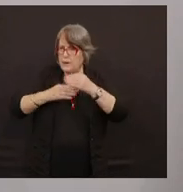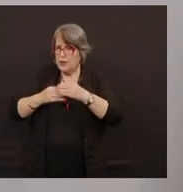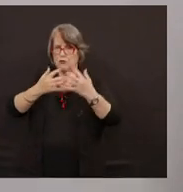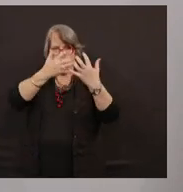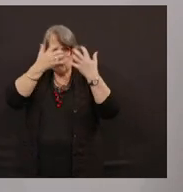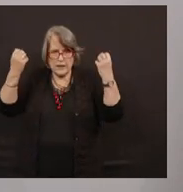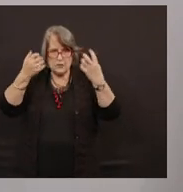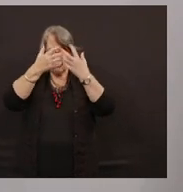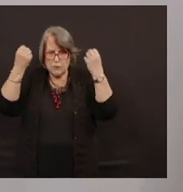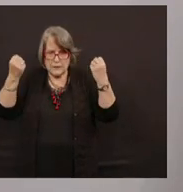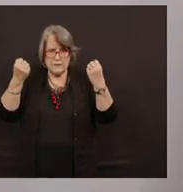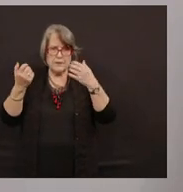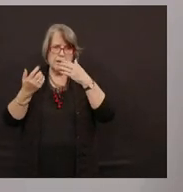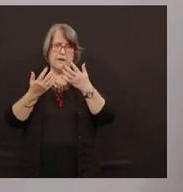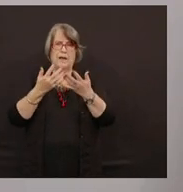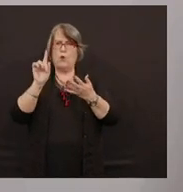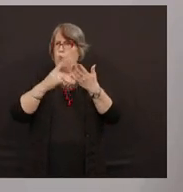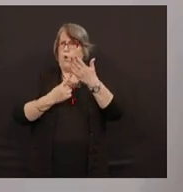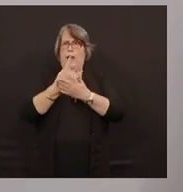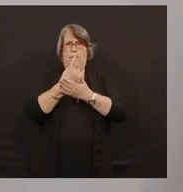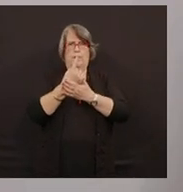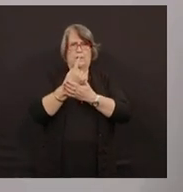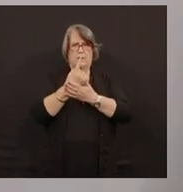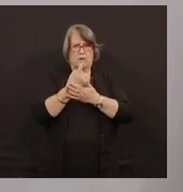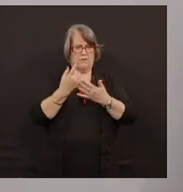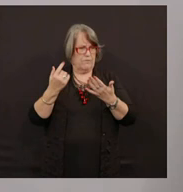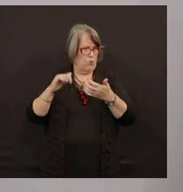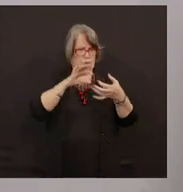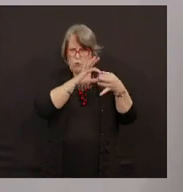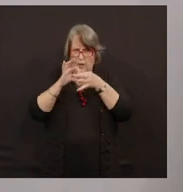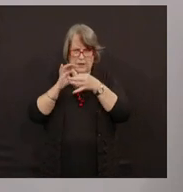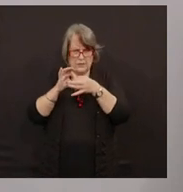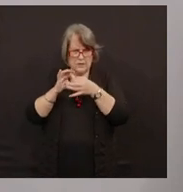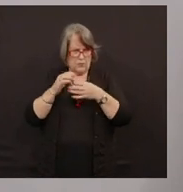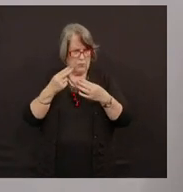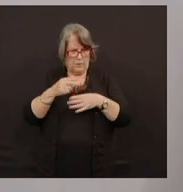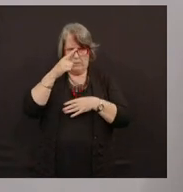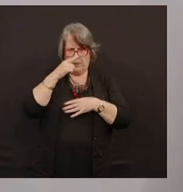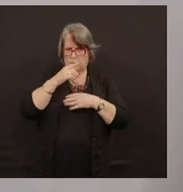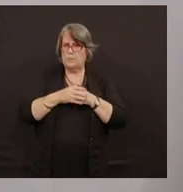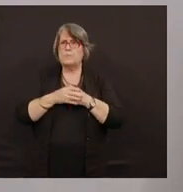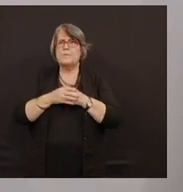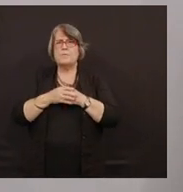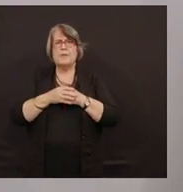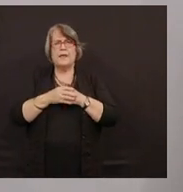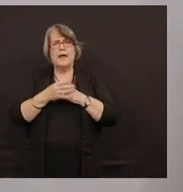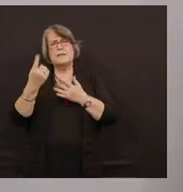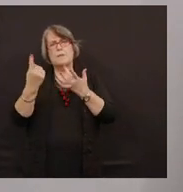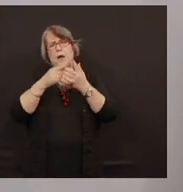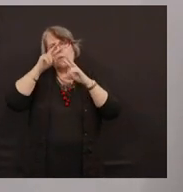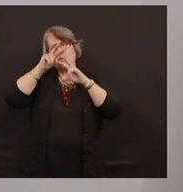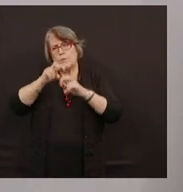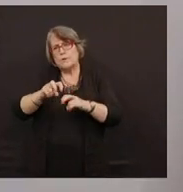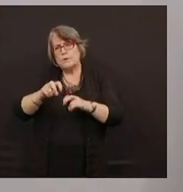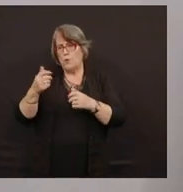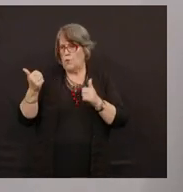stressed everybody was, and what happened to sort of abrade the relationships between people then, and some other research that we've